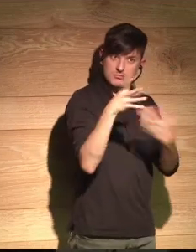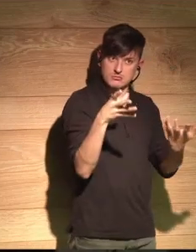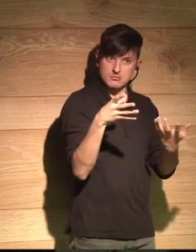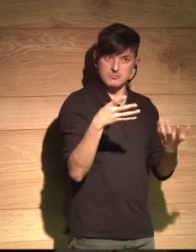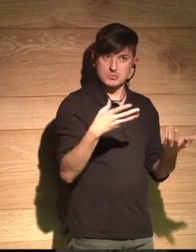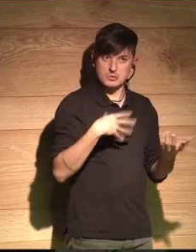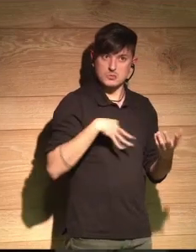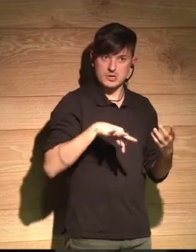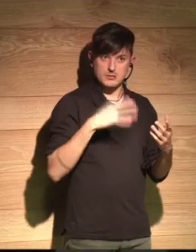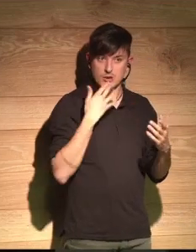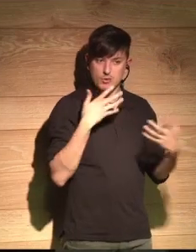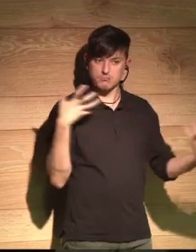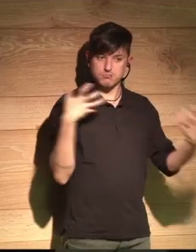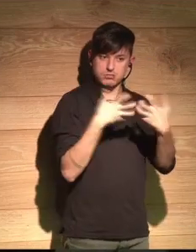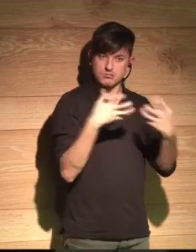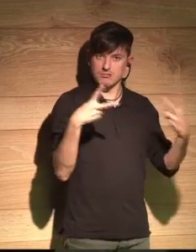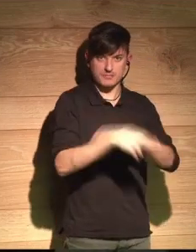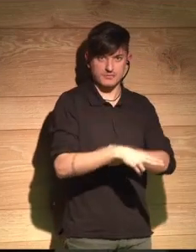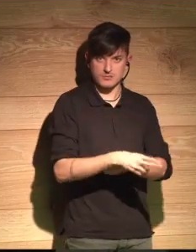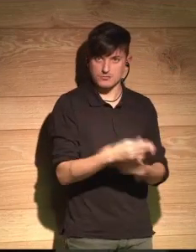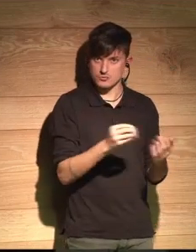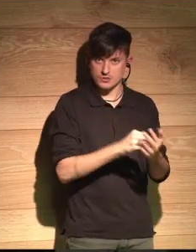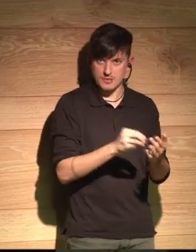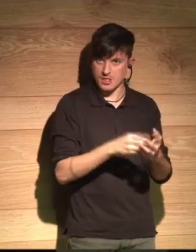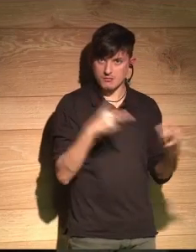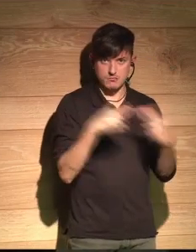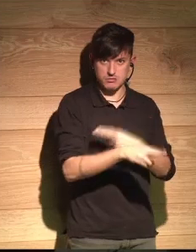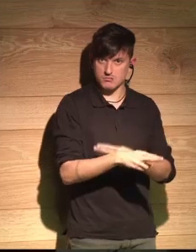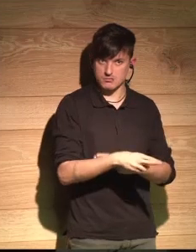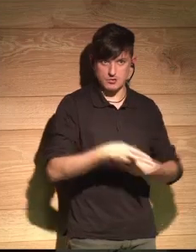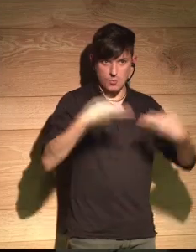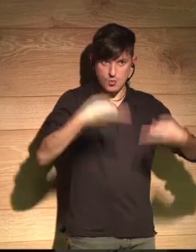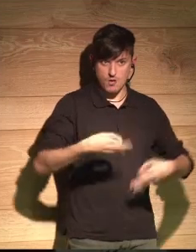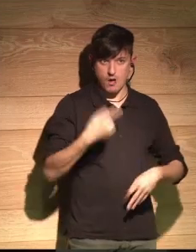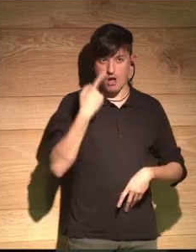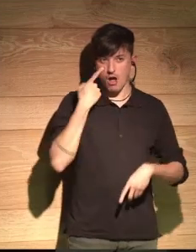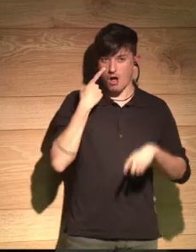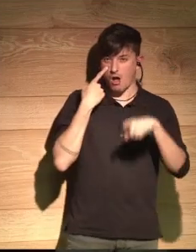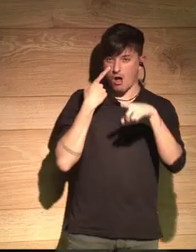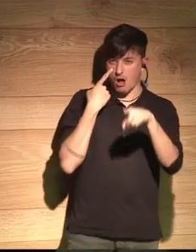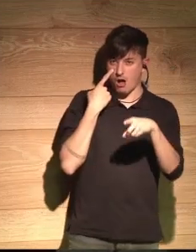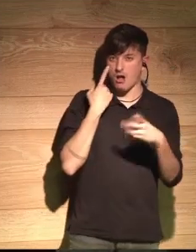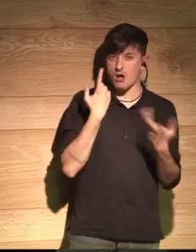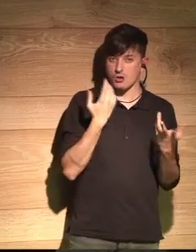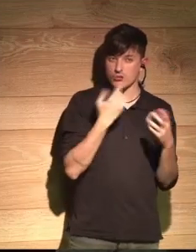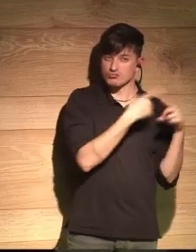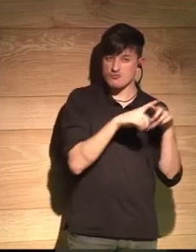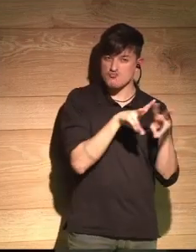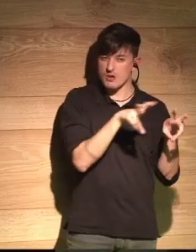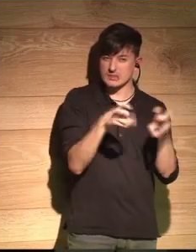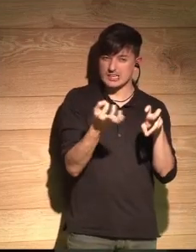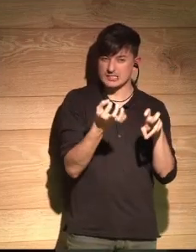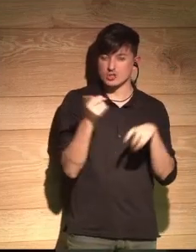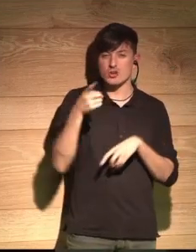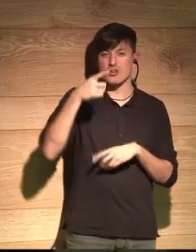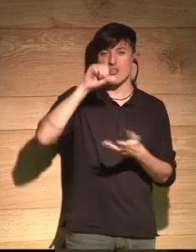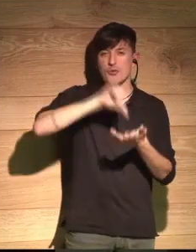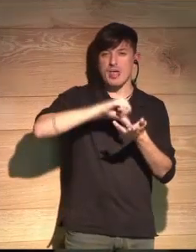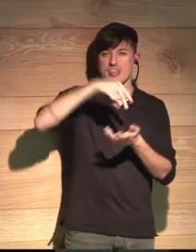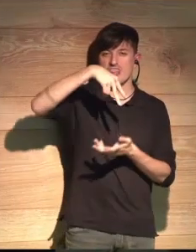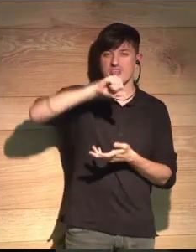I showed it in Naples, and it told me, what is new here? Now, I can make such politically incorrect jokes because